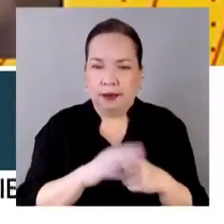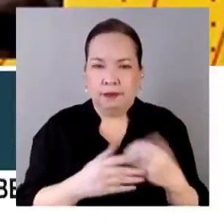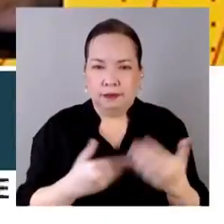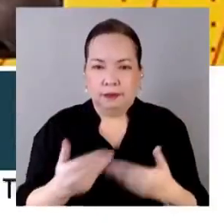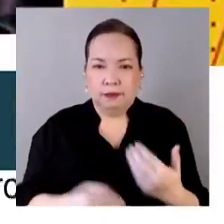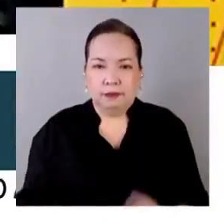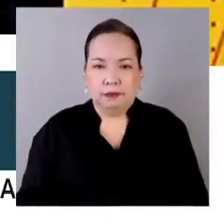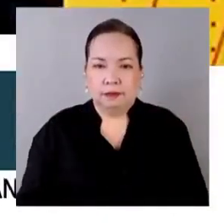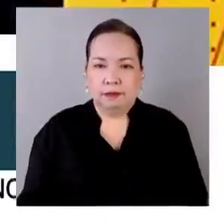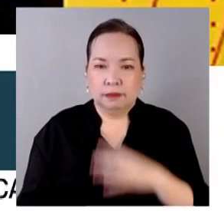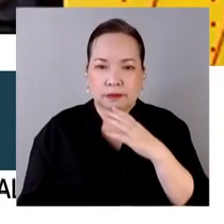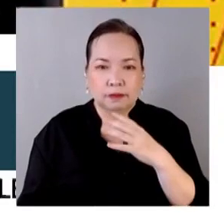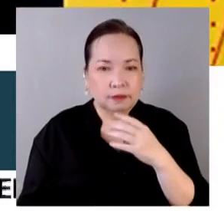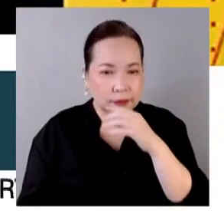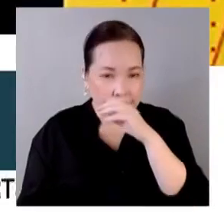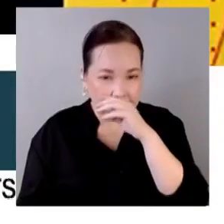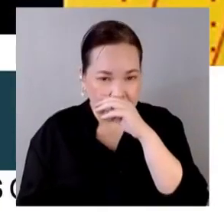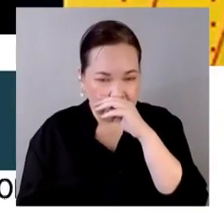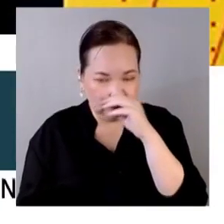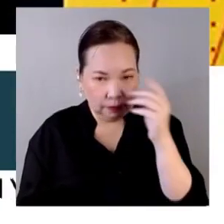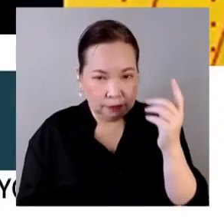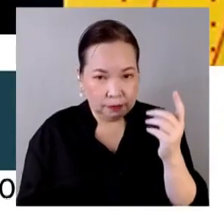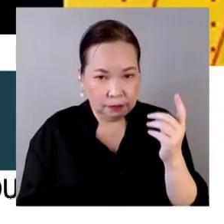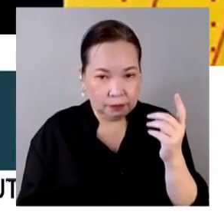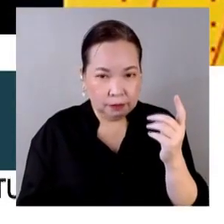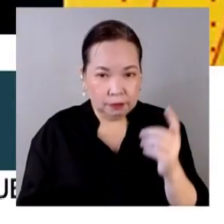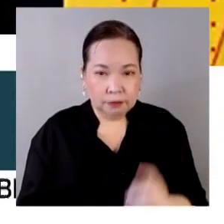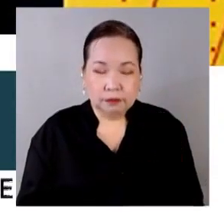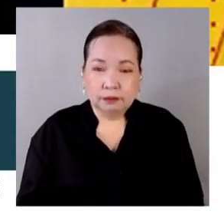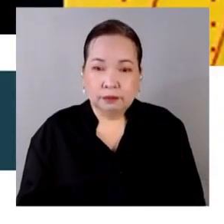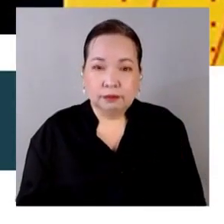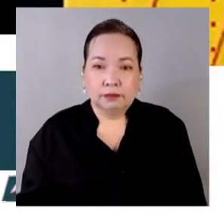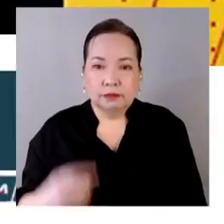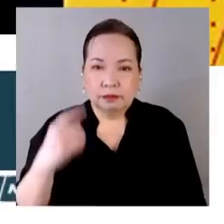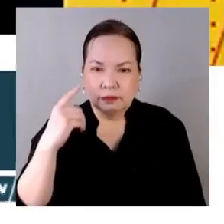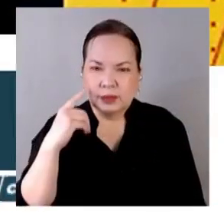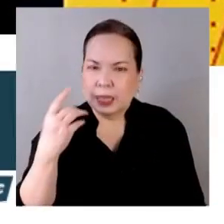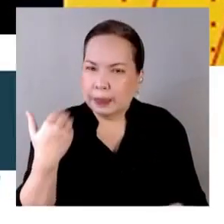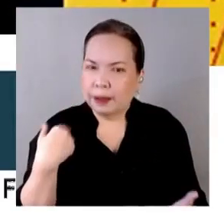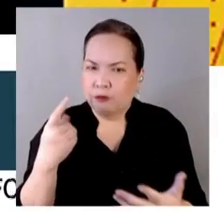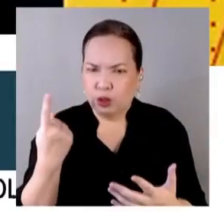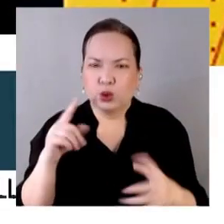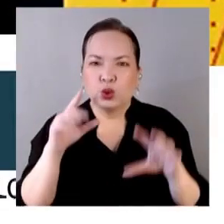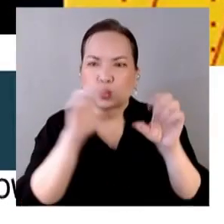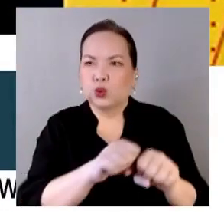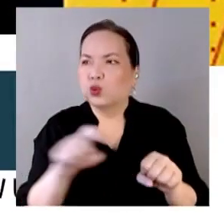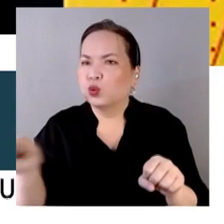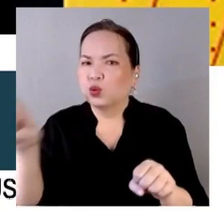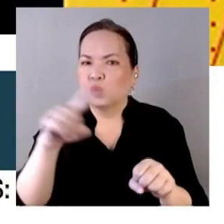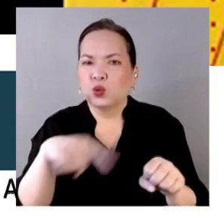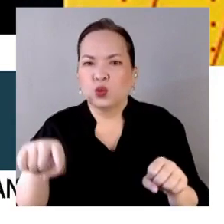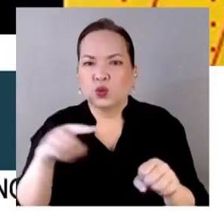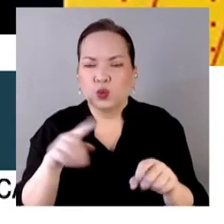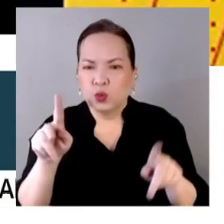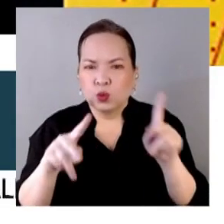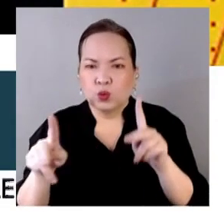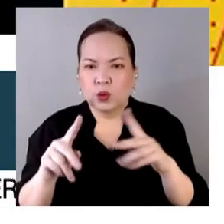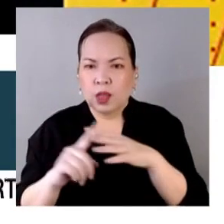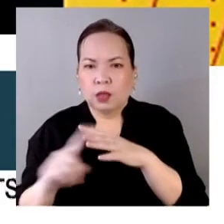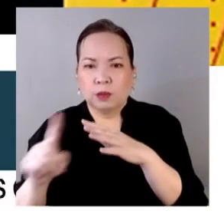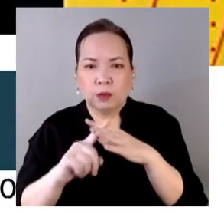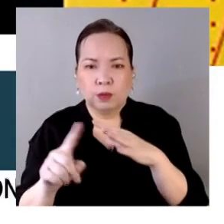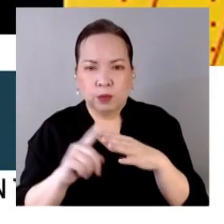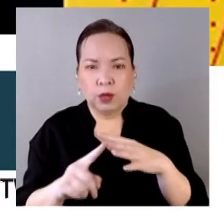Wala pang jurisdiction yung korte nito. Kailangan mahuli muna sila at